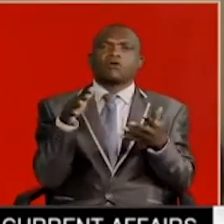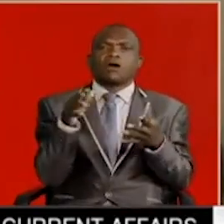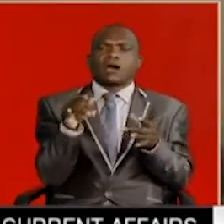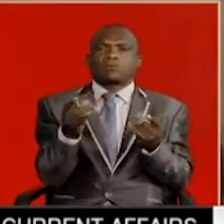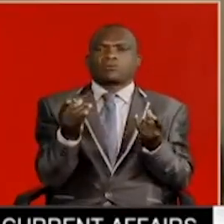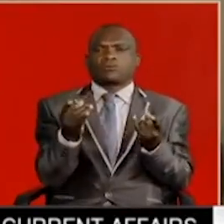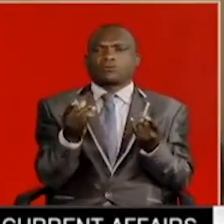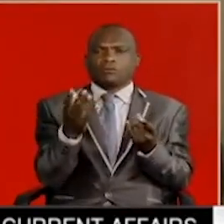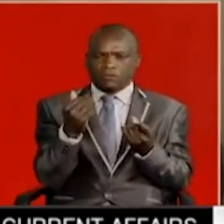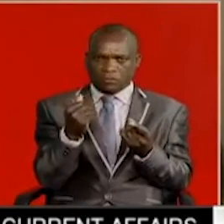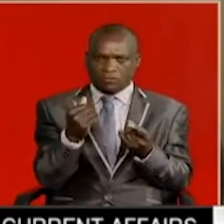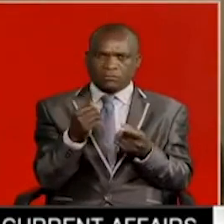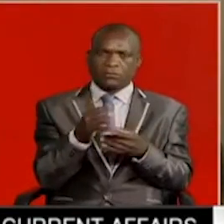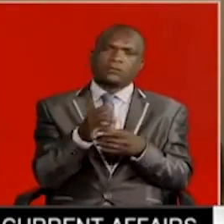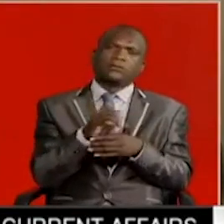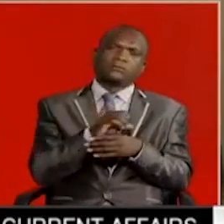of